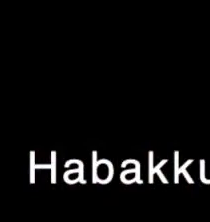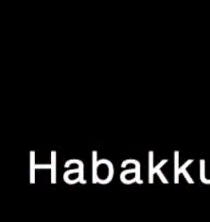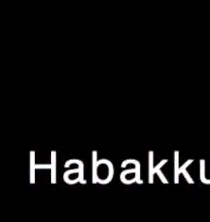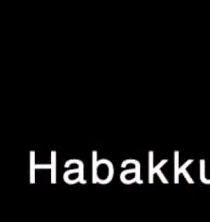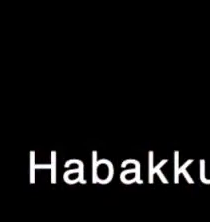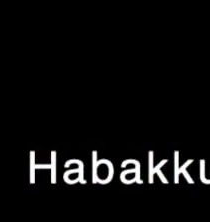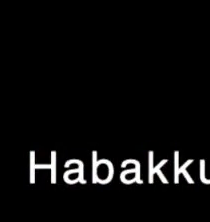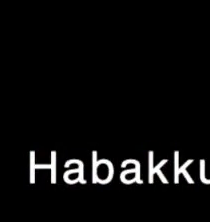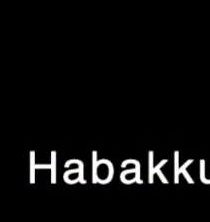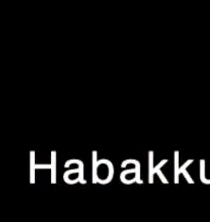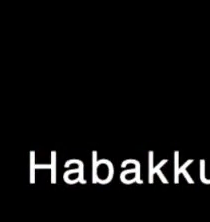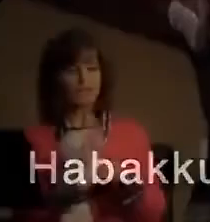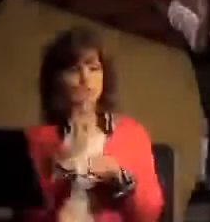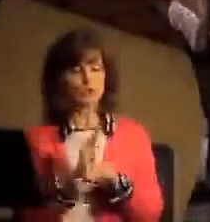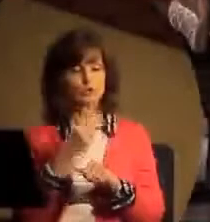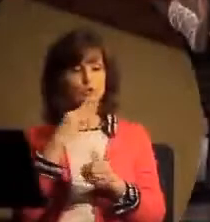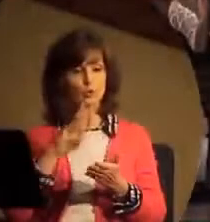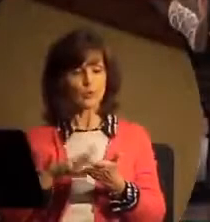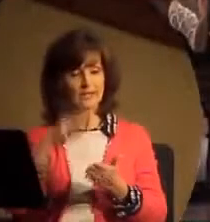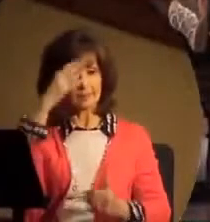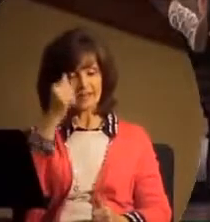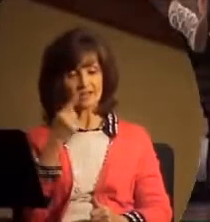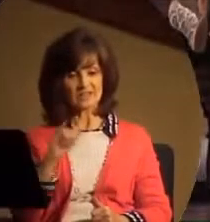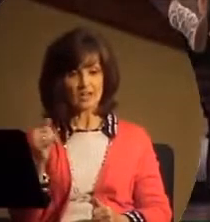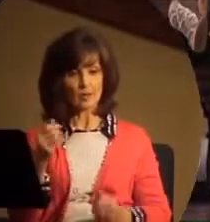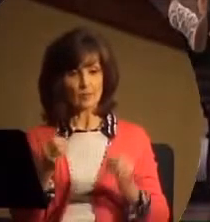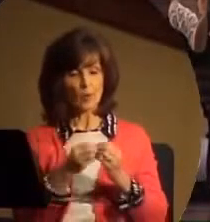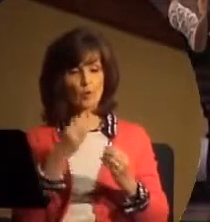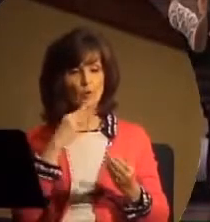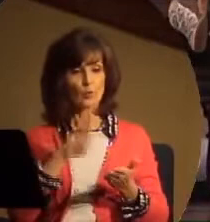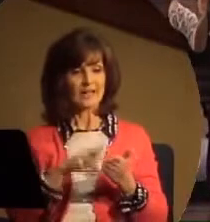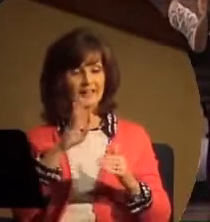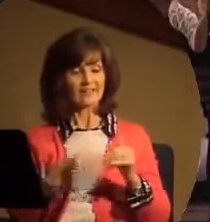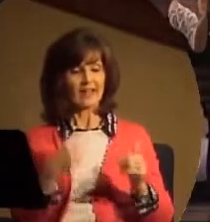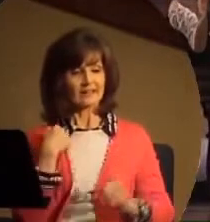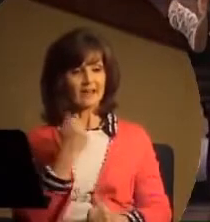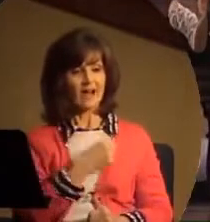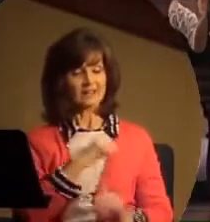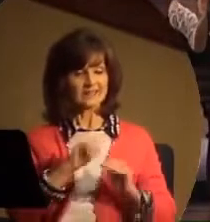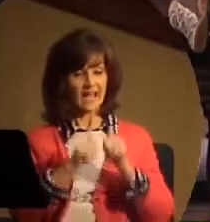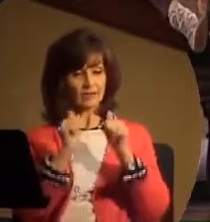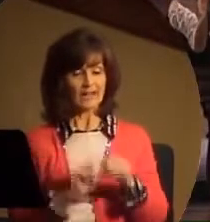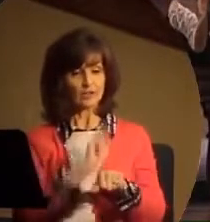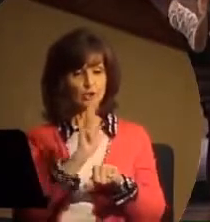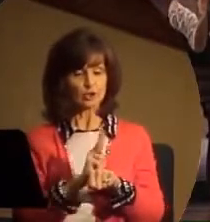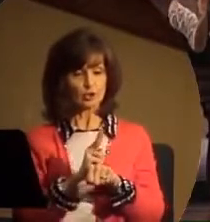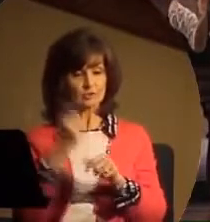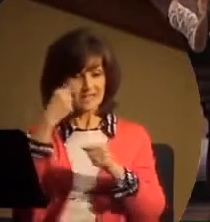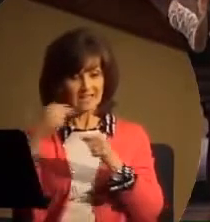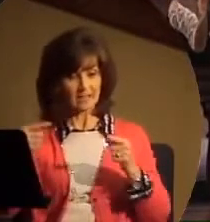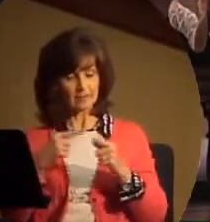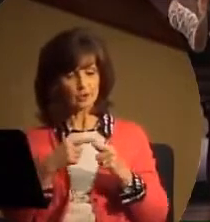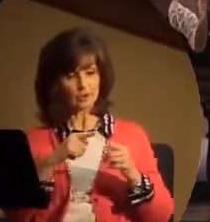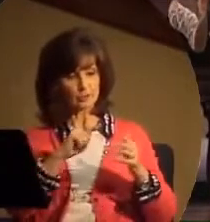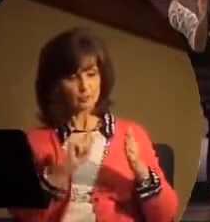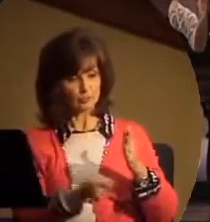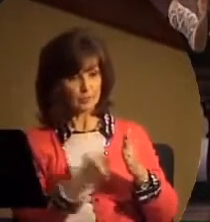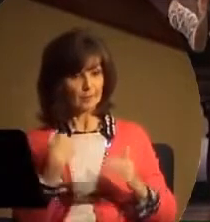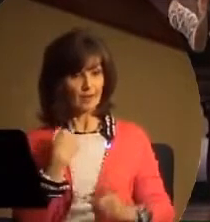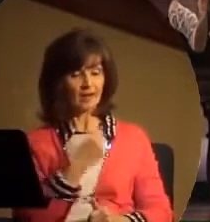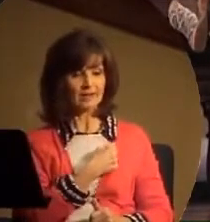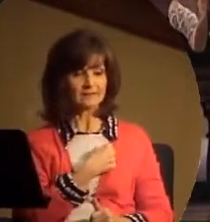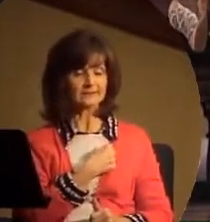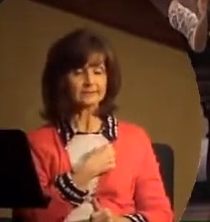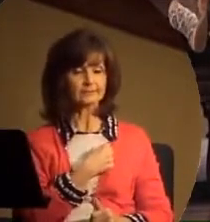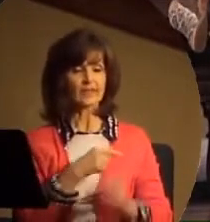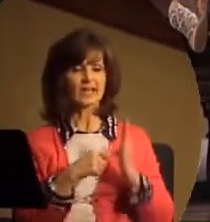how can you use them, because they're more wicked than we are. How can you use them to chastise us? It'd be like this. Let me